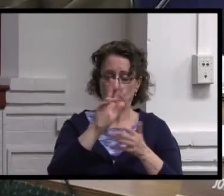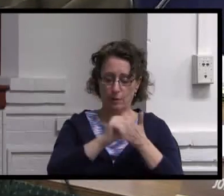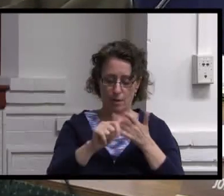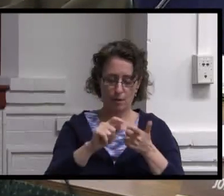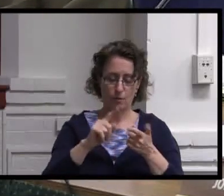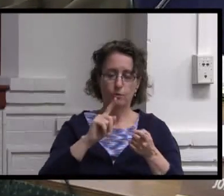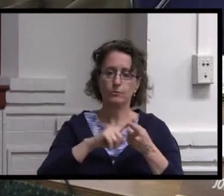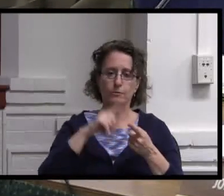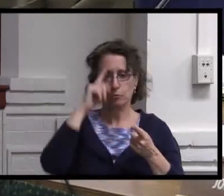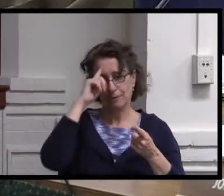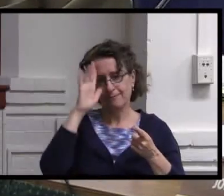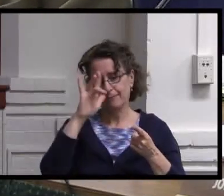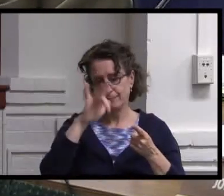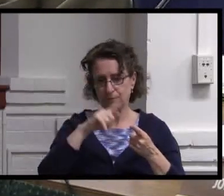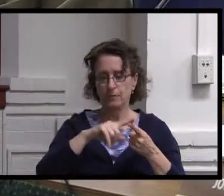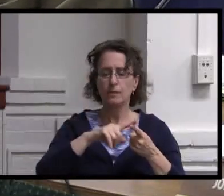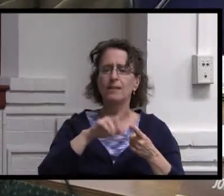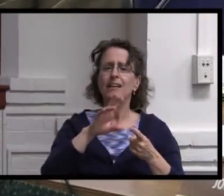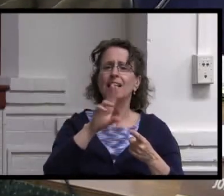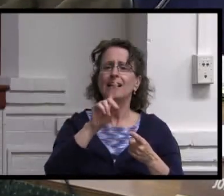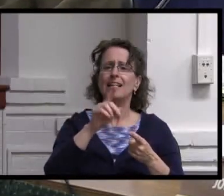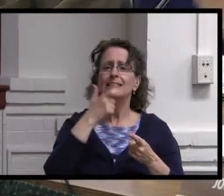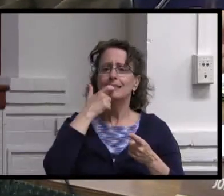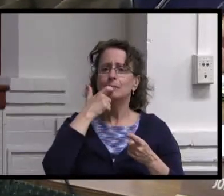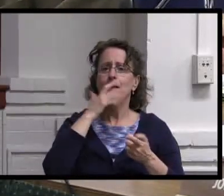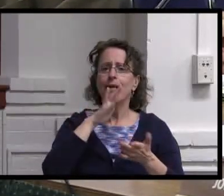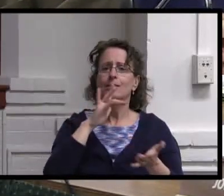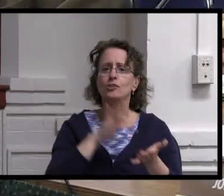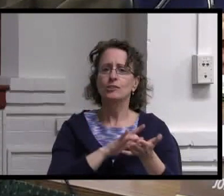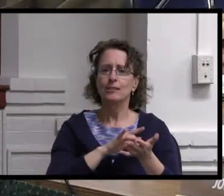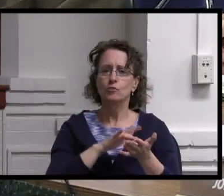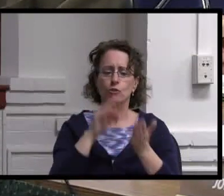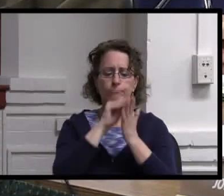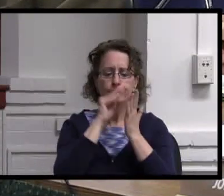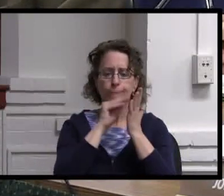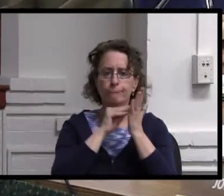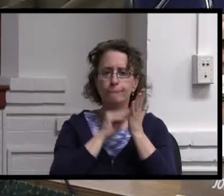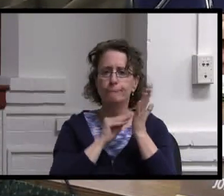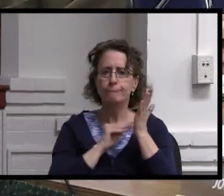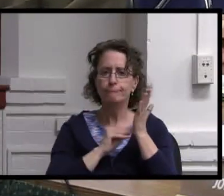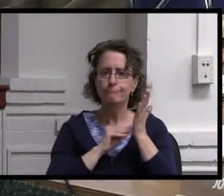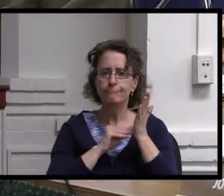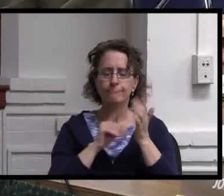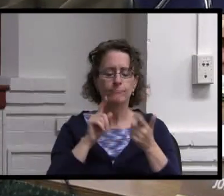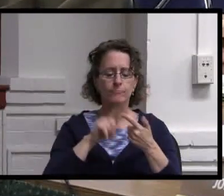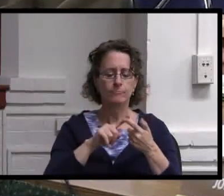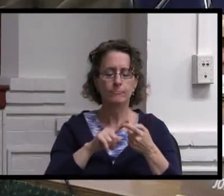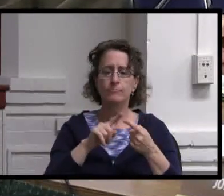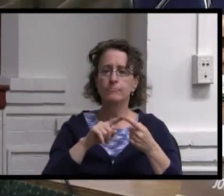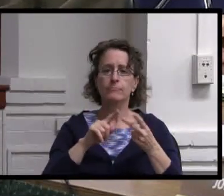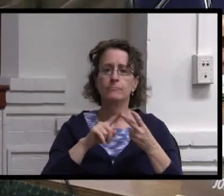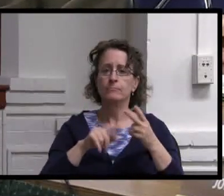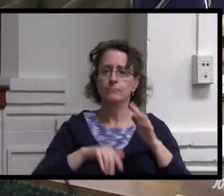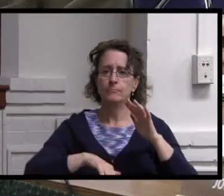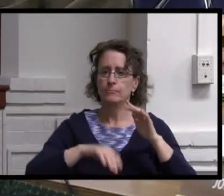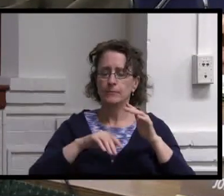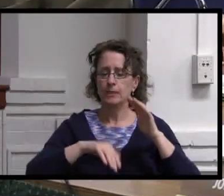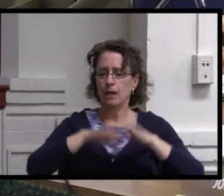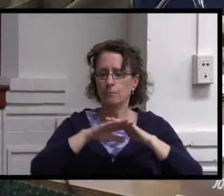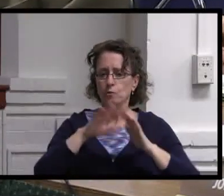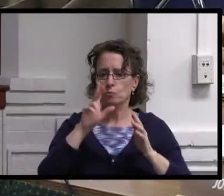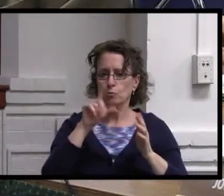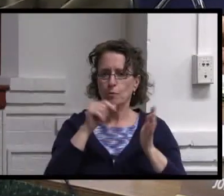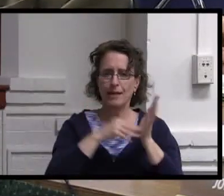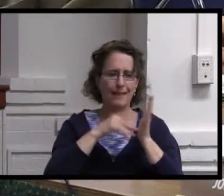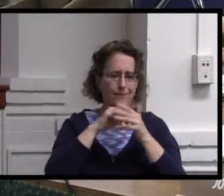$20,192.25 for a dispatch center logging recorder, an amount not to exceed $20,000 for a variety of outfitting